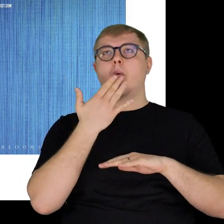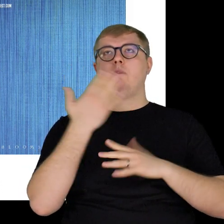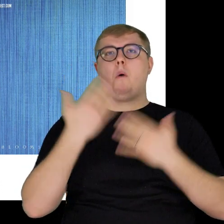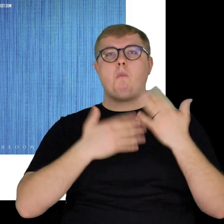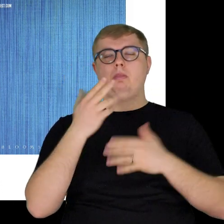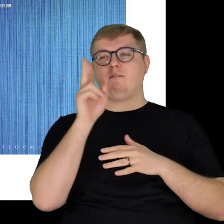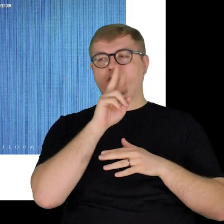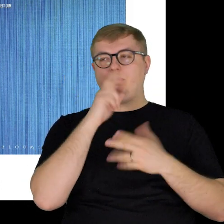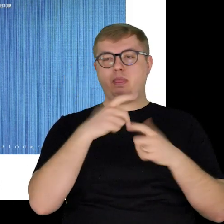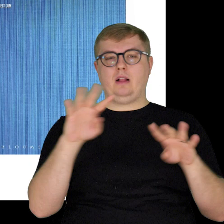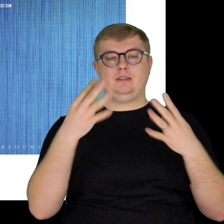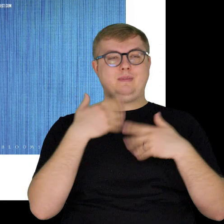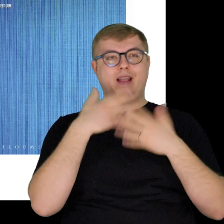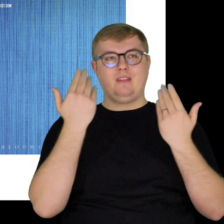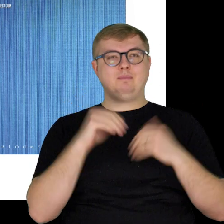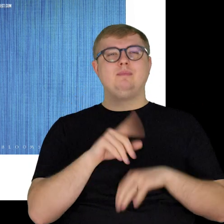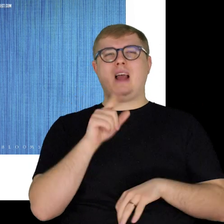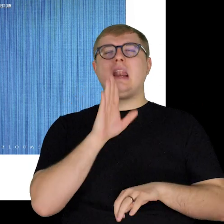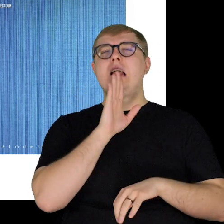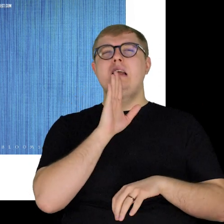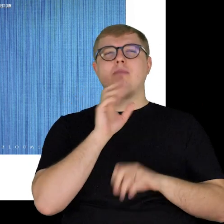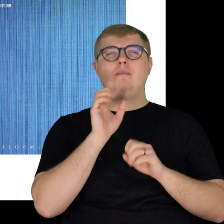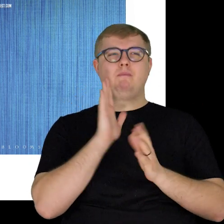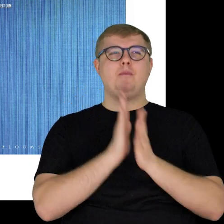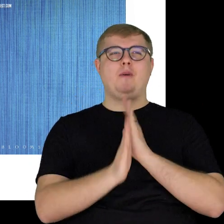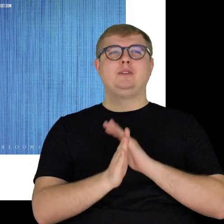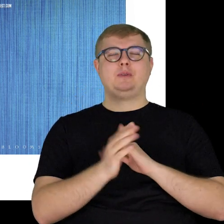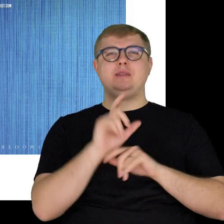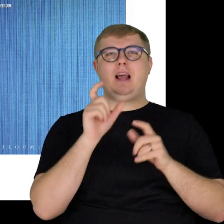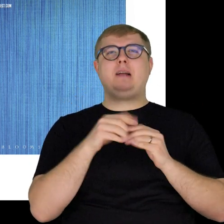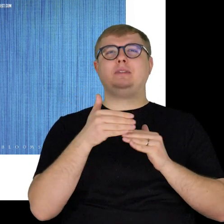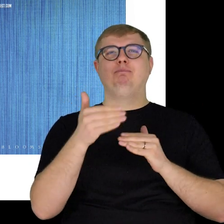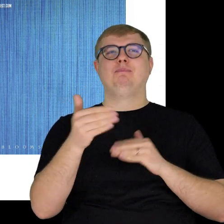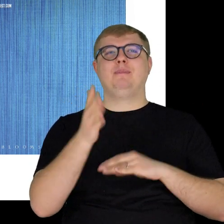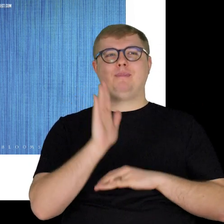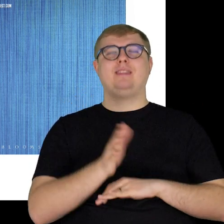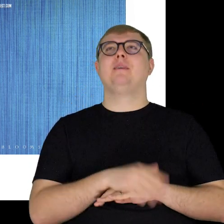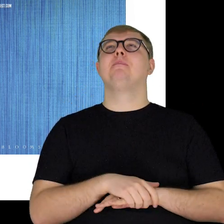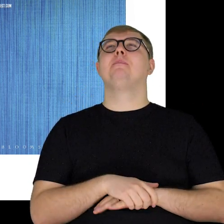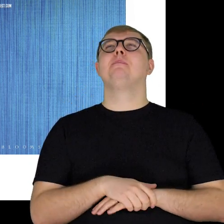anything. But I suppose I'm just going further.